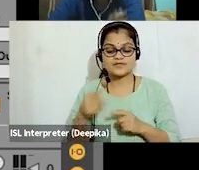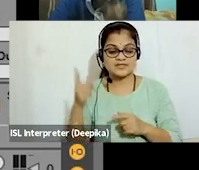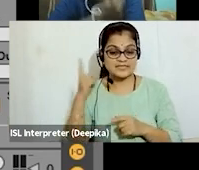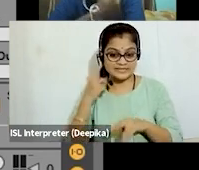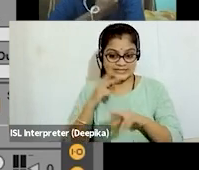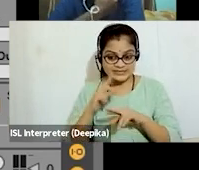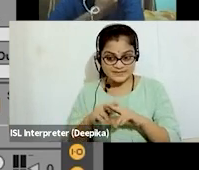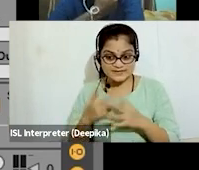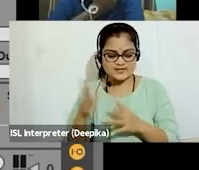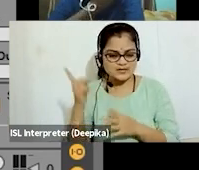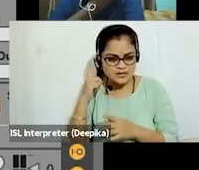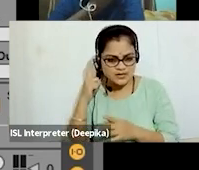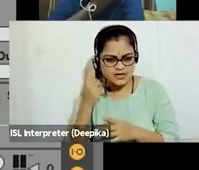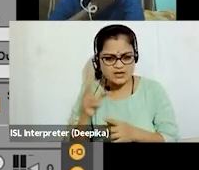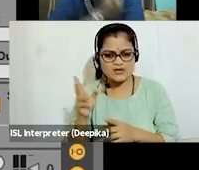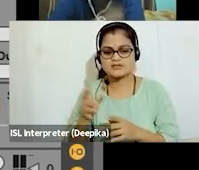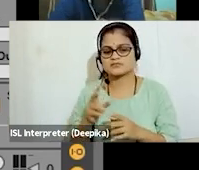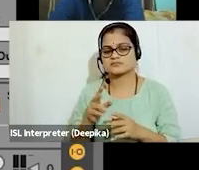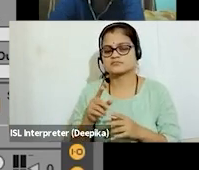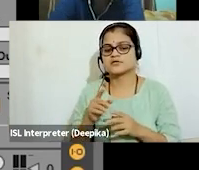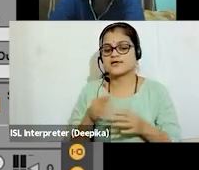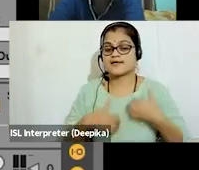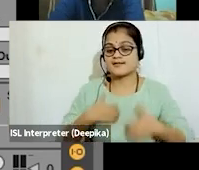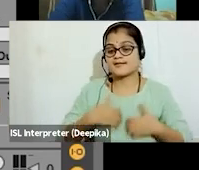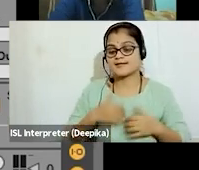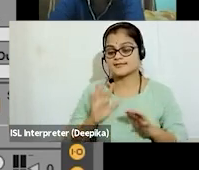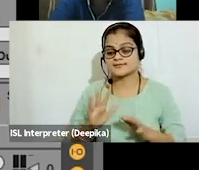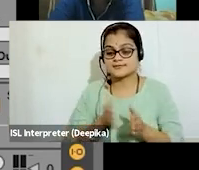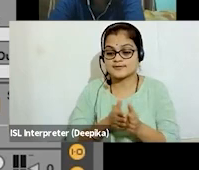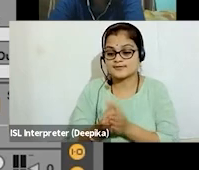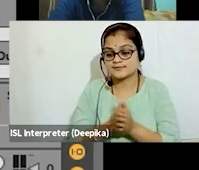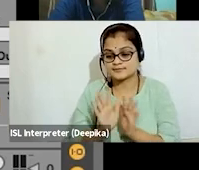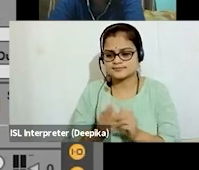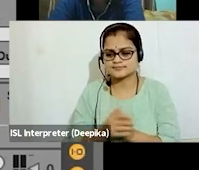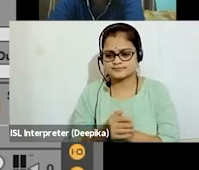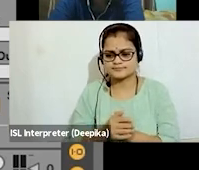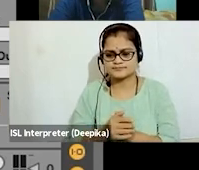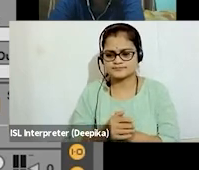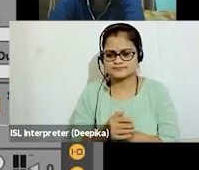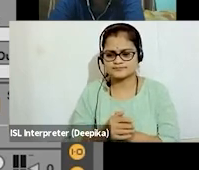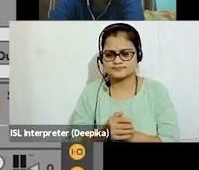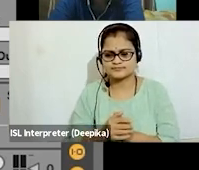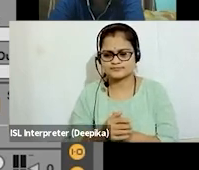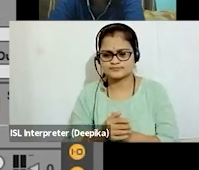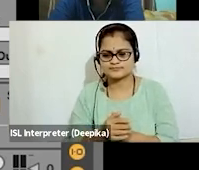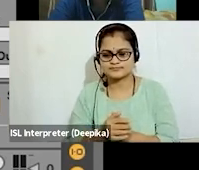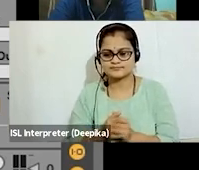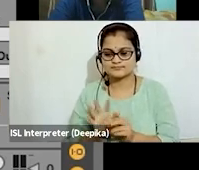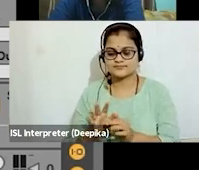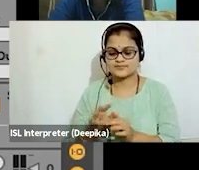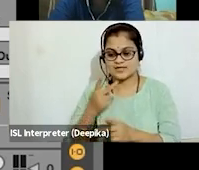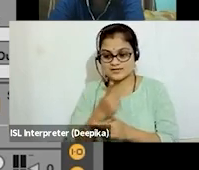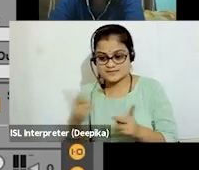listen closely to noise again, and yeah, just look for music in there rather than try